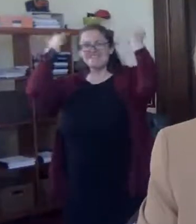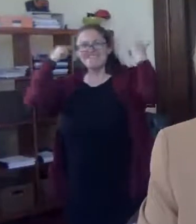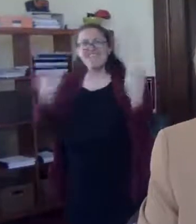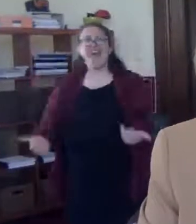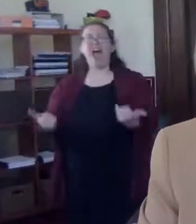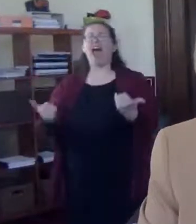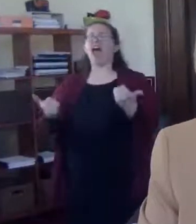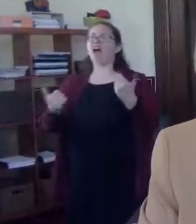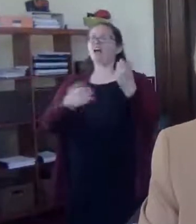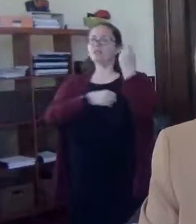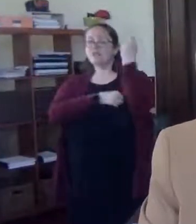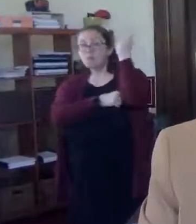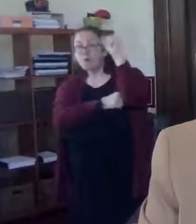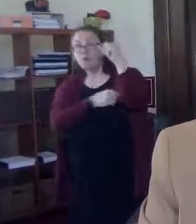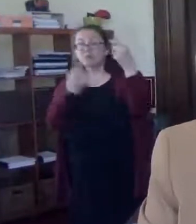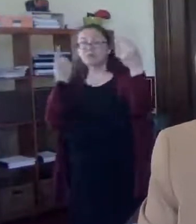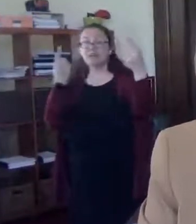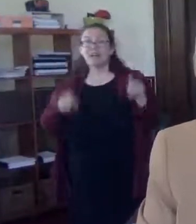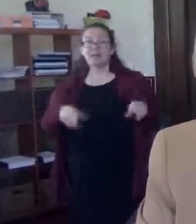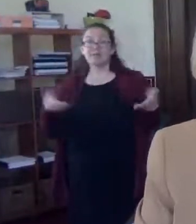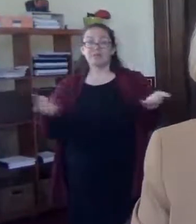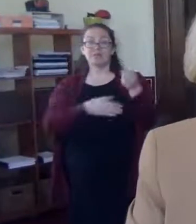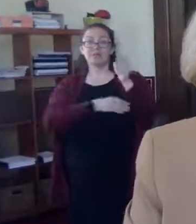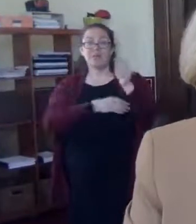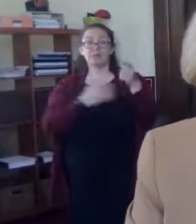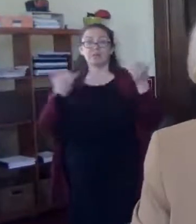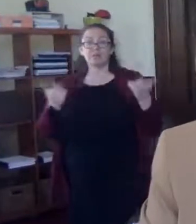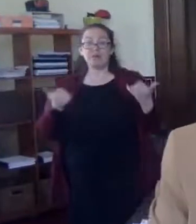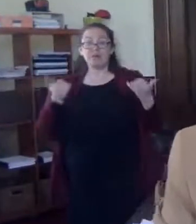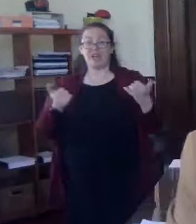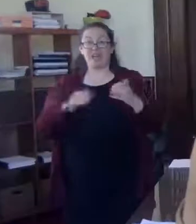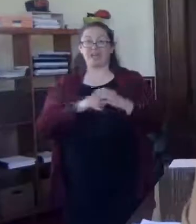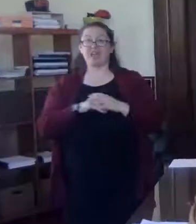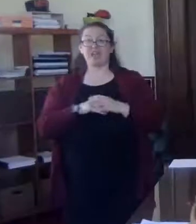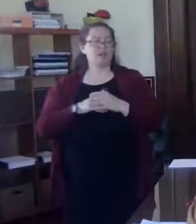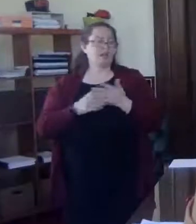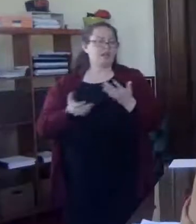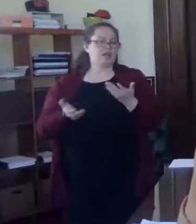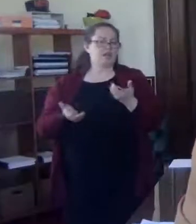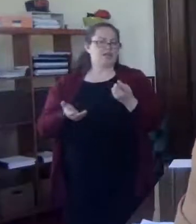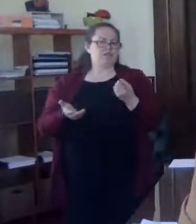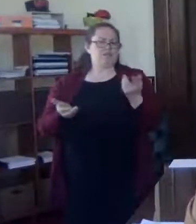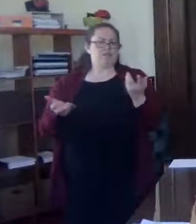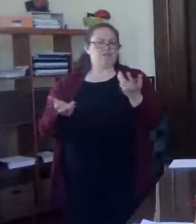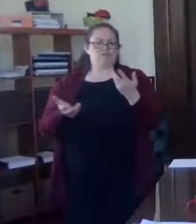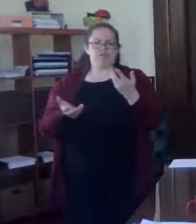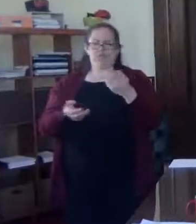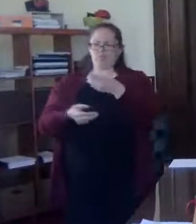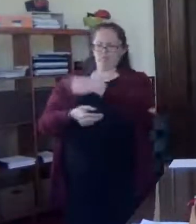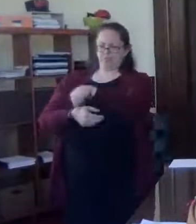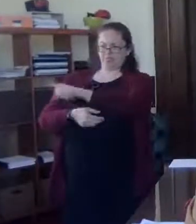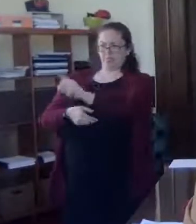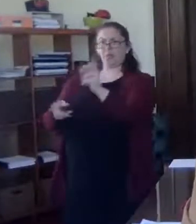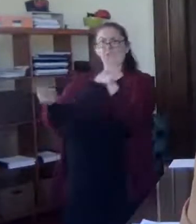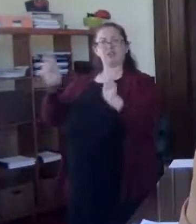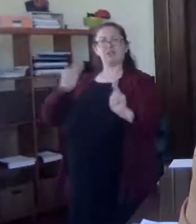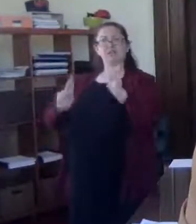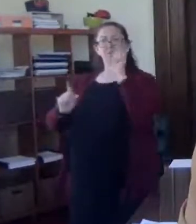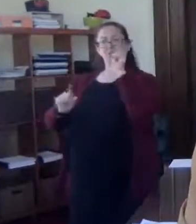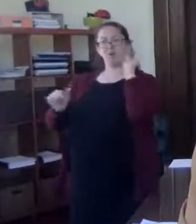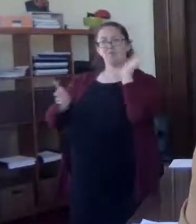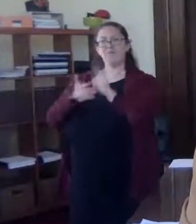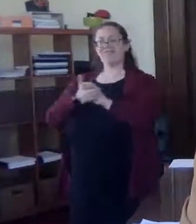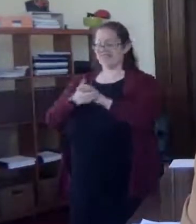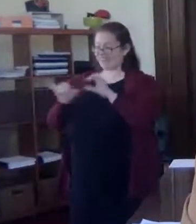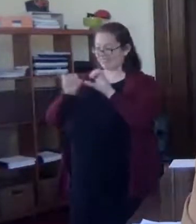are protests happening in the St. Louis region today. What do you tell the people who believe that the stay-at-home order